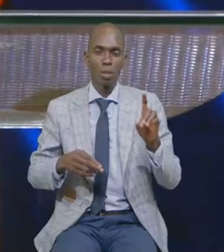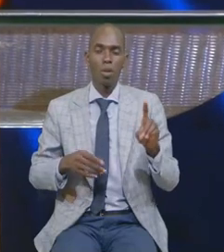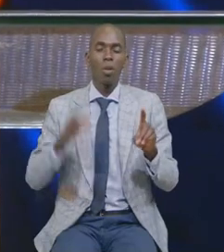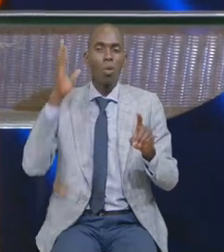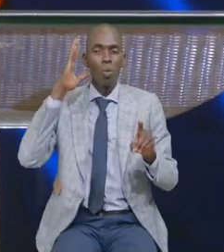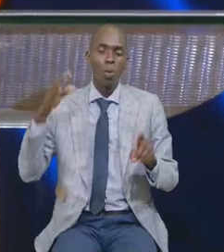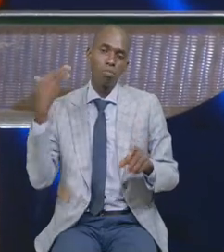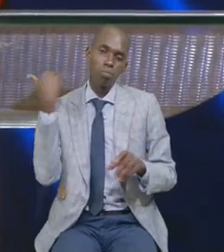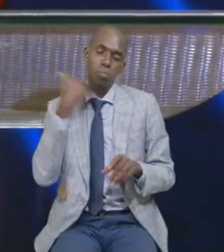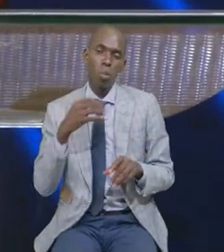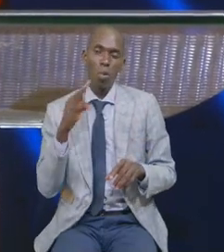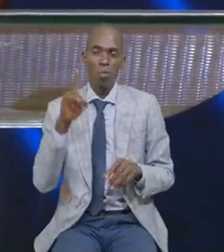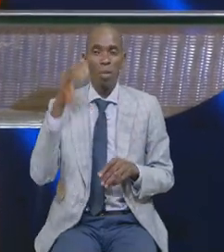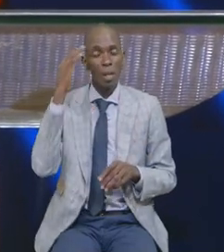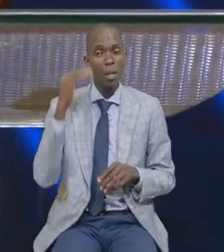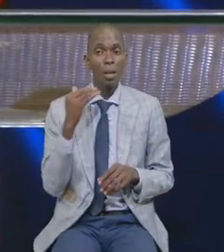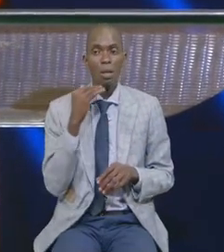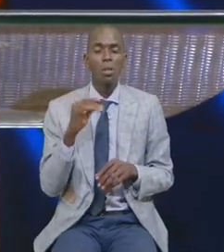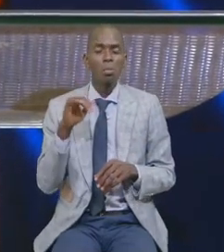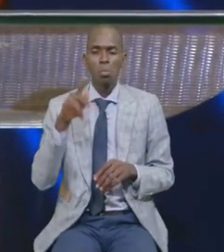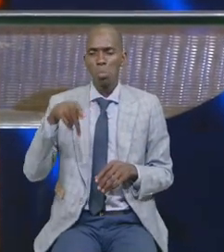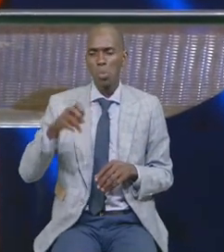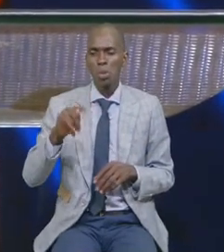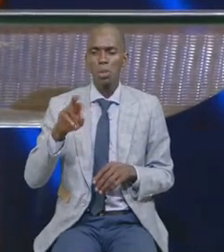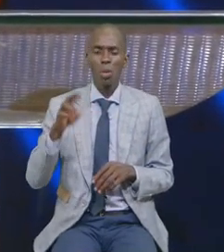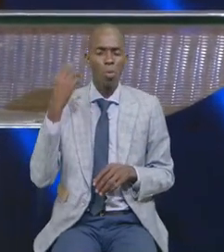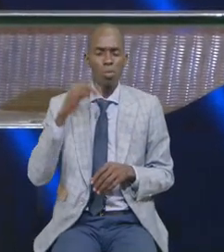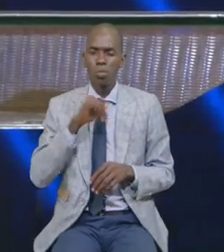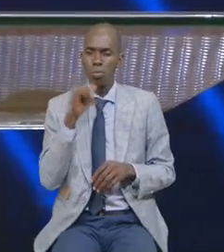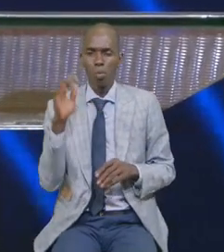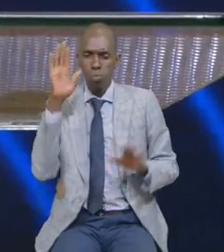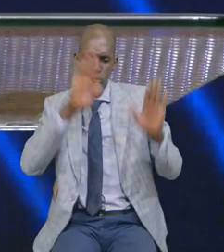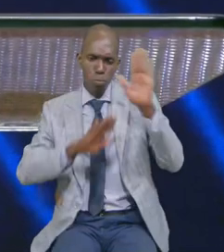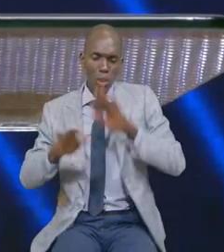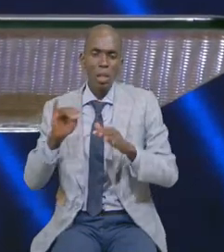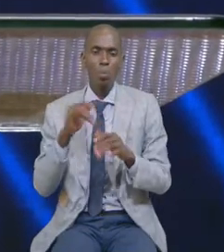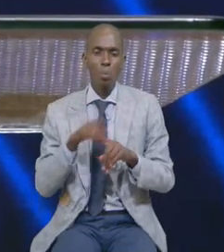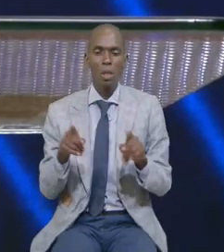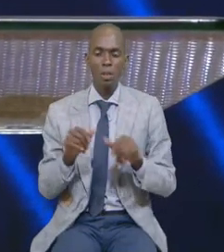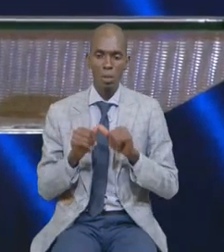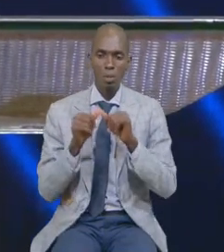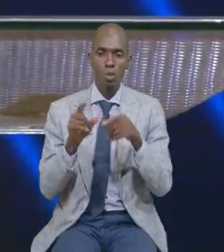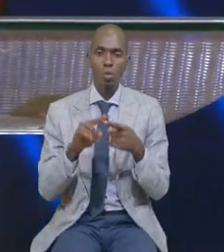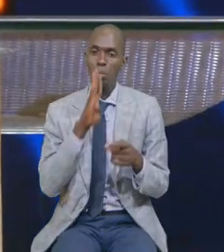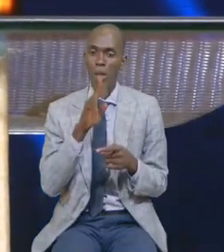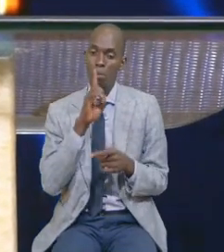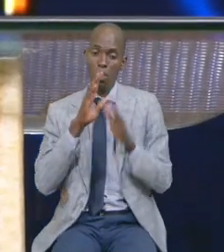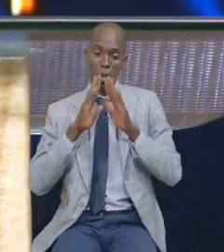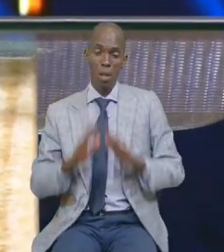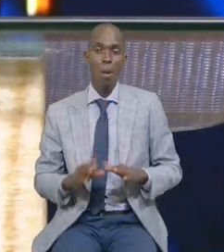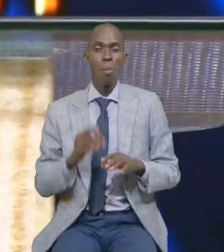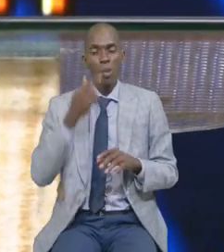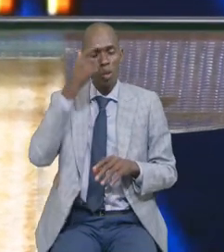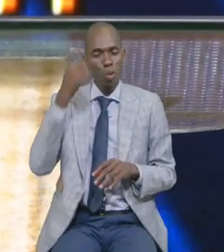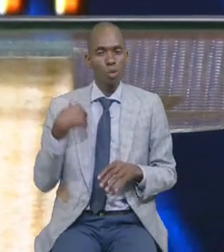It didn't bother him. He just kept calm. And that's what the Lord wants us to have. When you have courage in the Lord, when you have